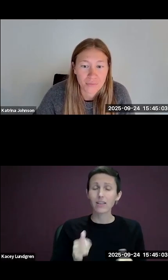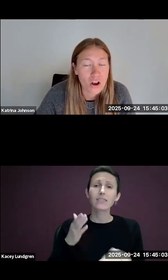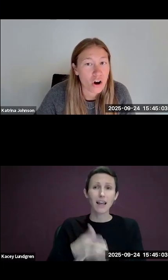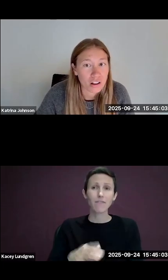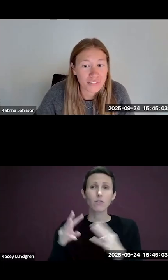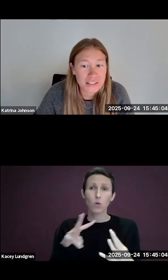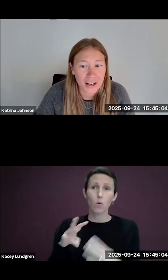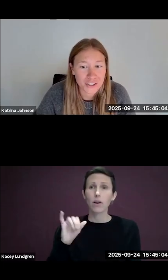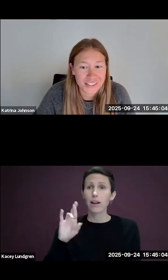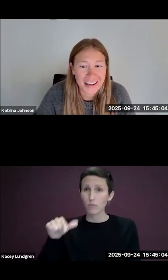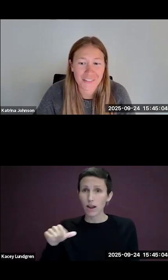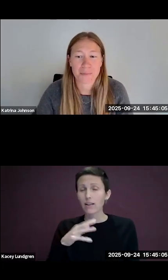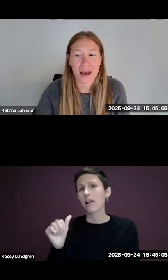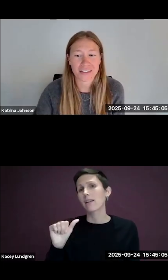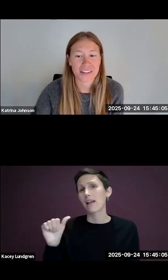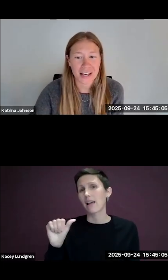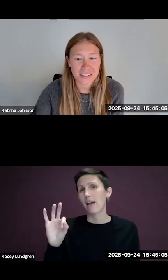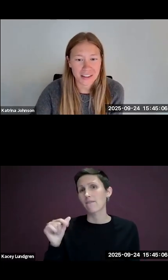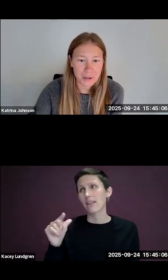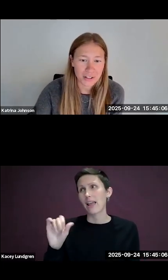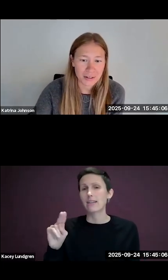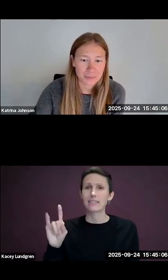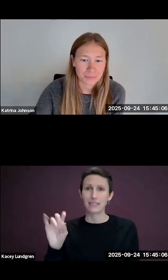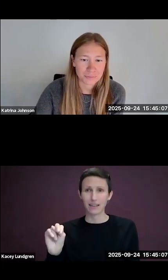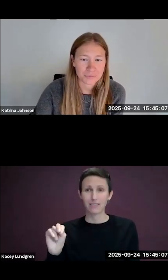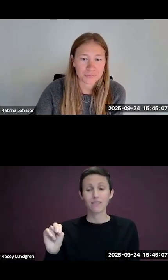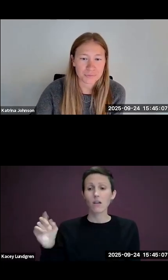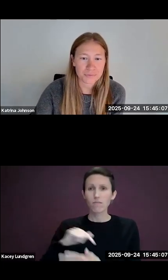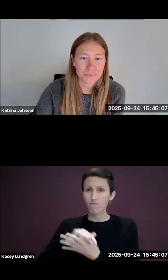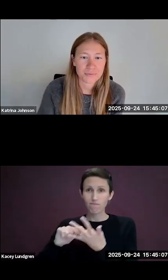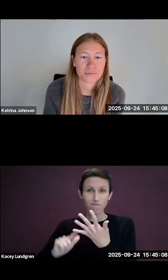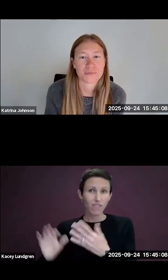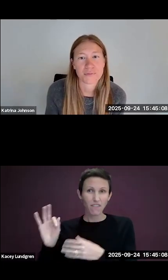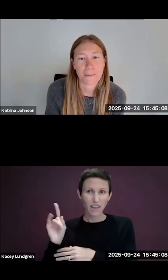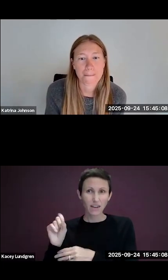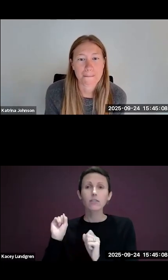Afghanistan. All of these factors can have an impact on the size of the community.